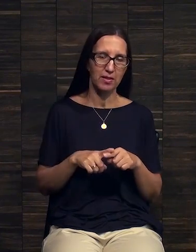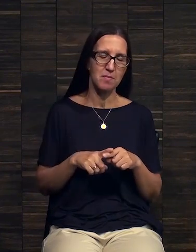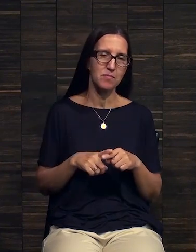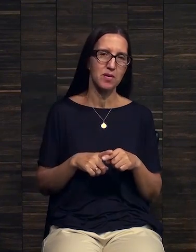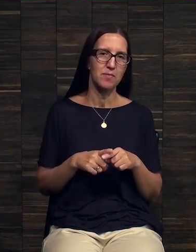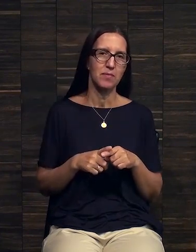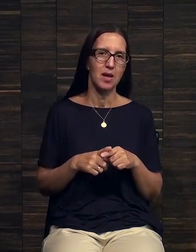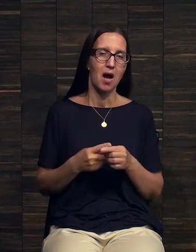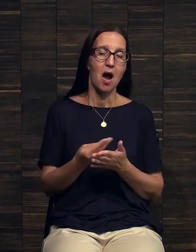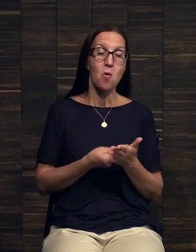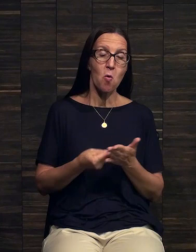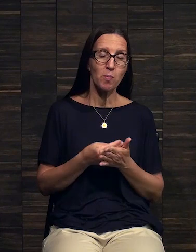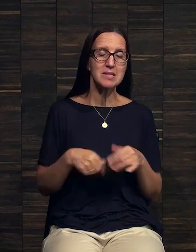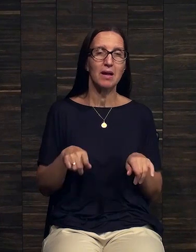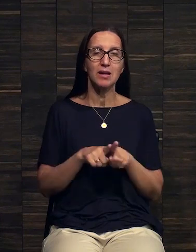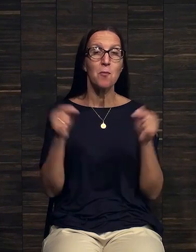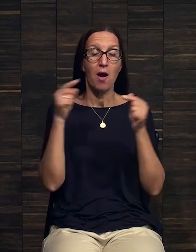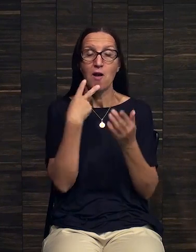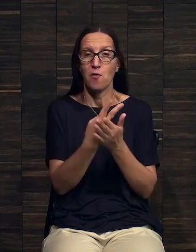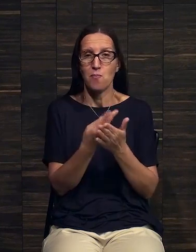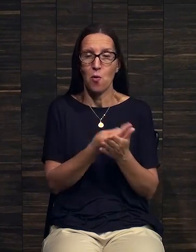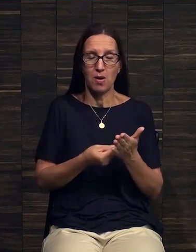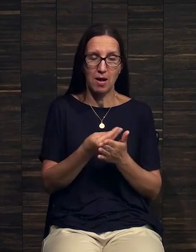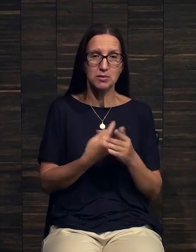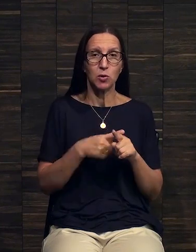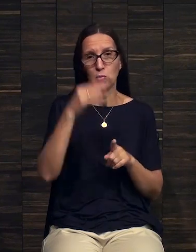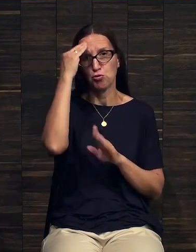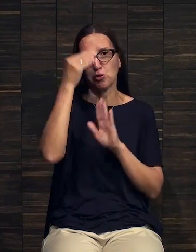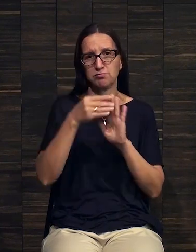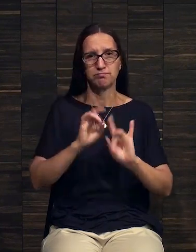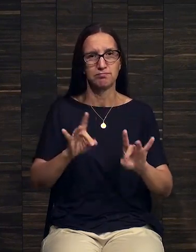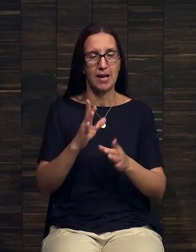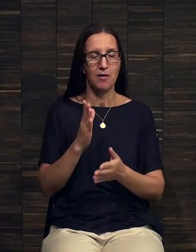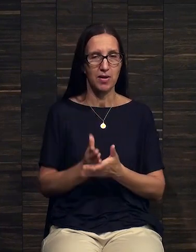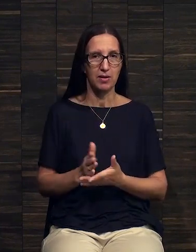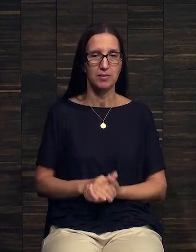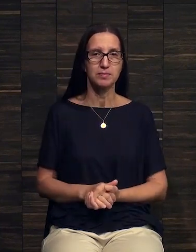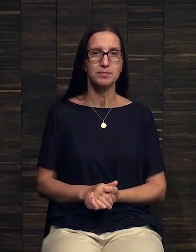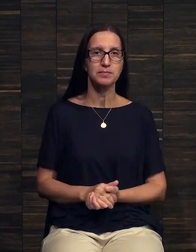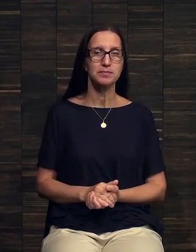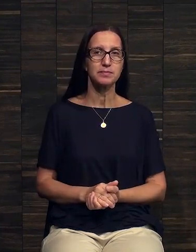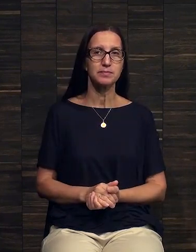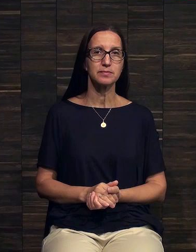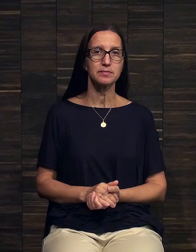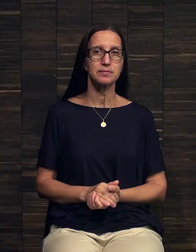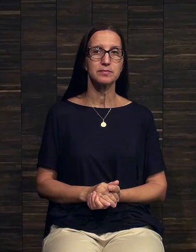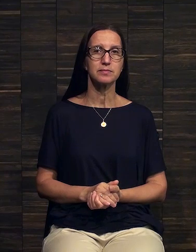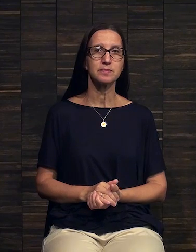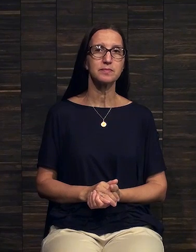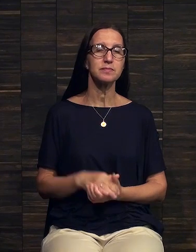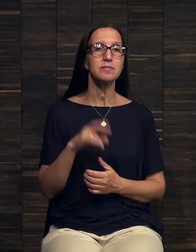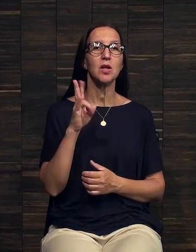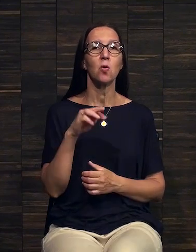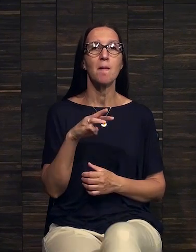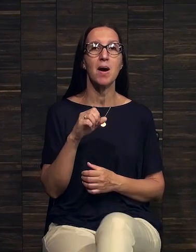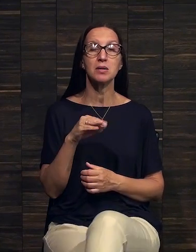these tying up. And so you know, it again, this is another